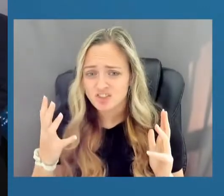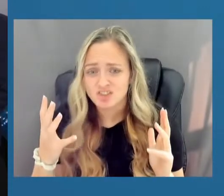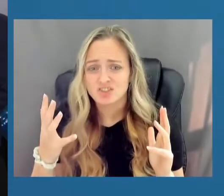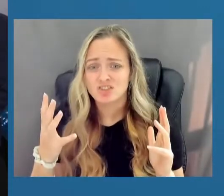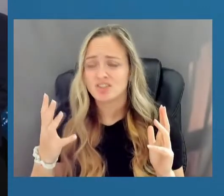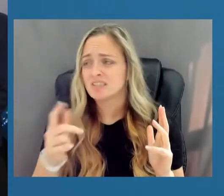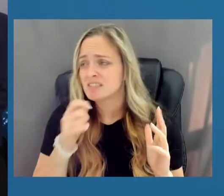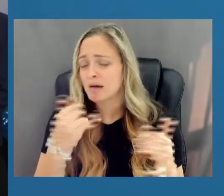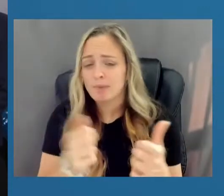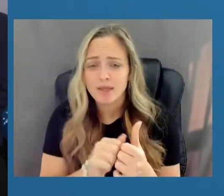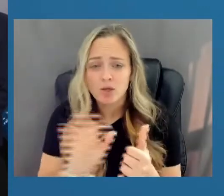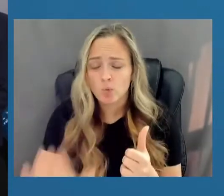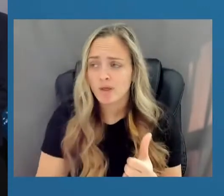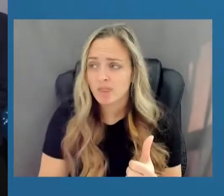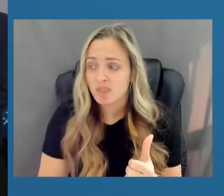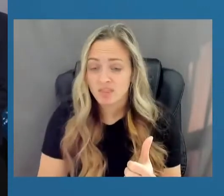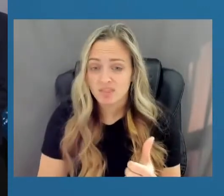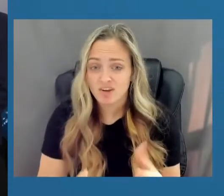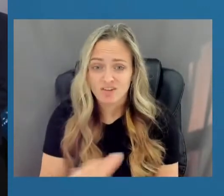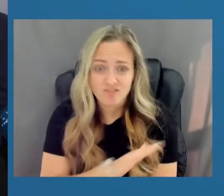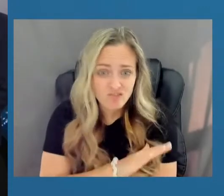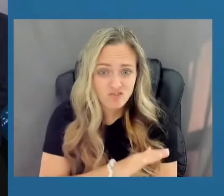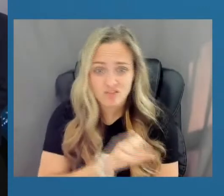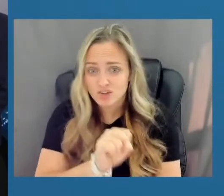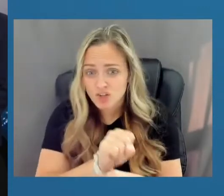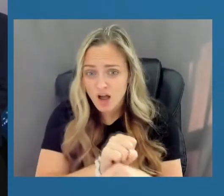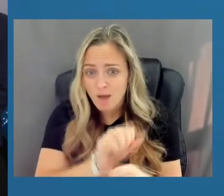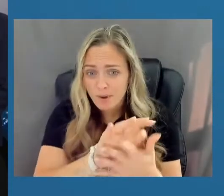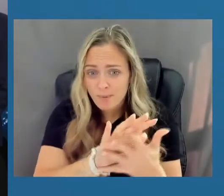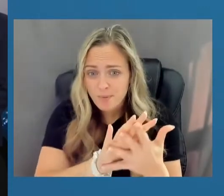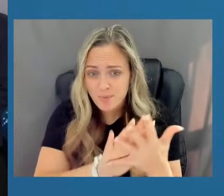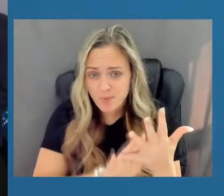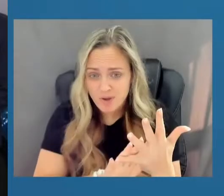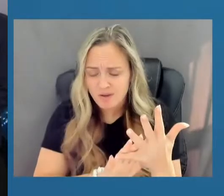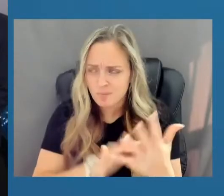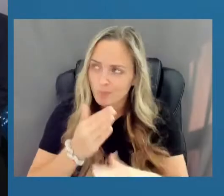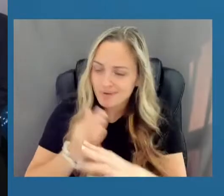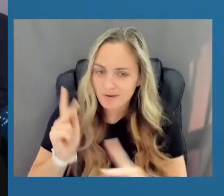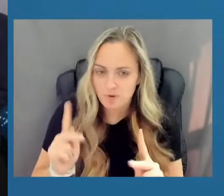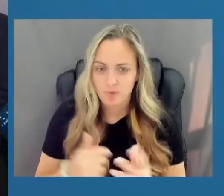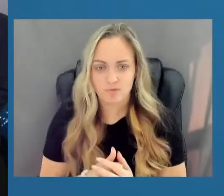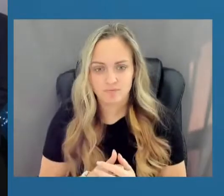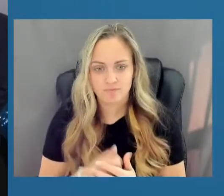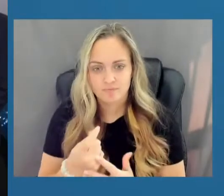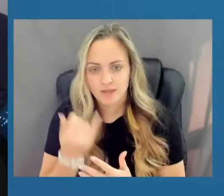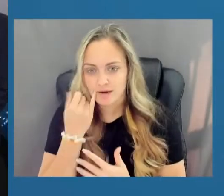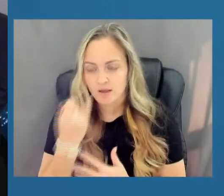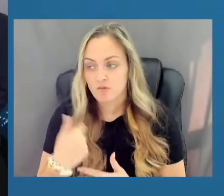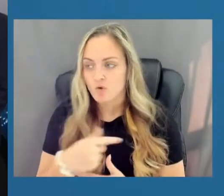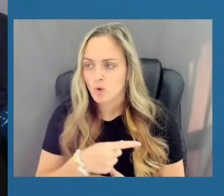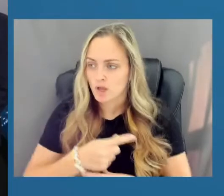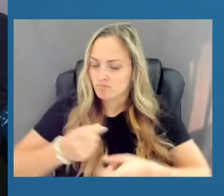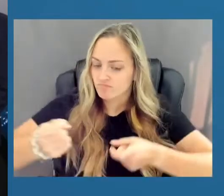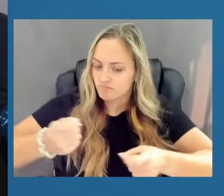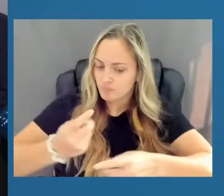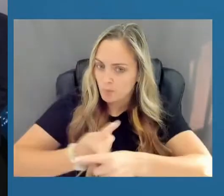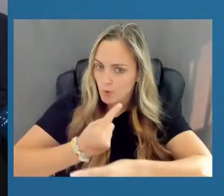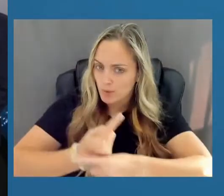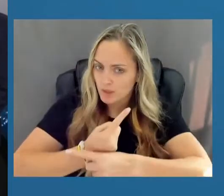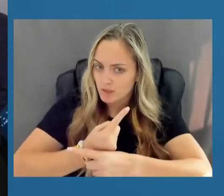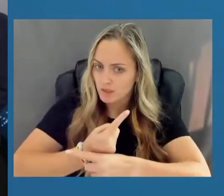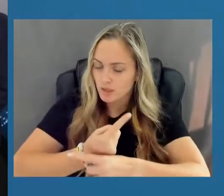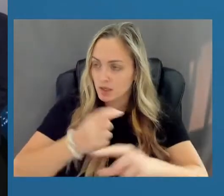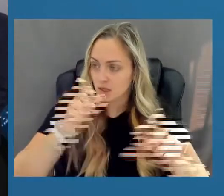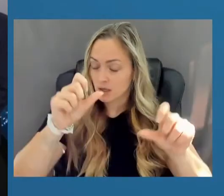people's livelihood, protect people, and understand that if we govern, we will be able to not only keep